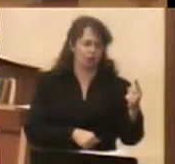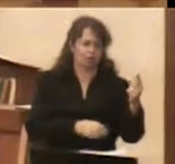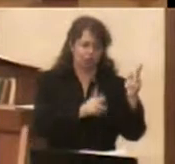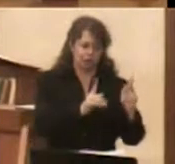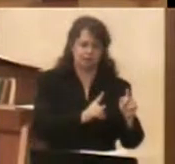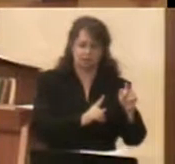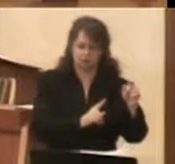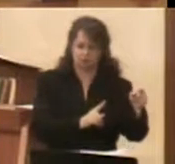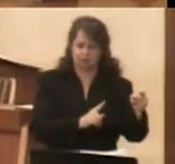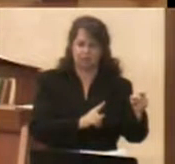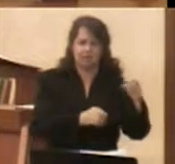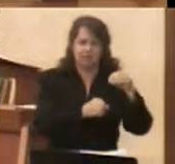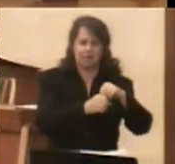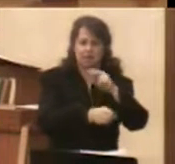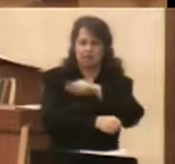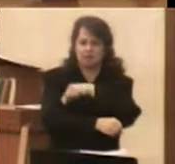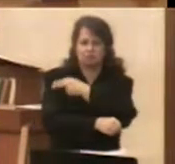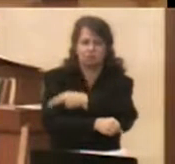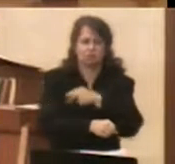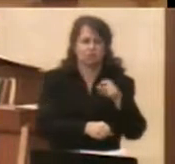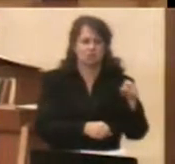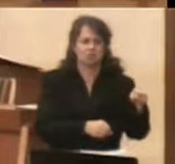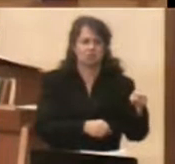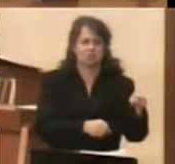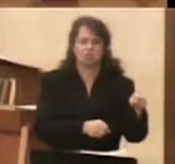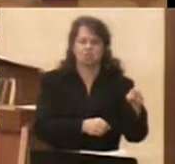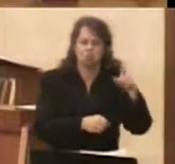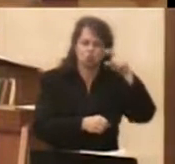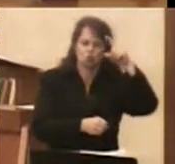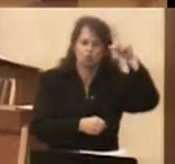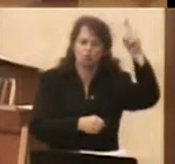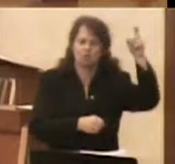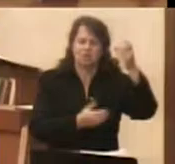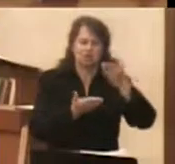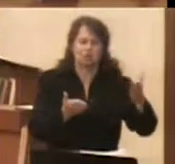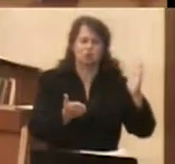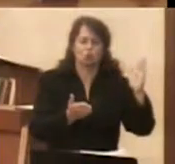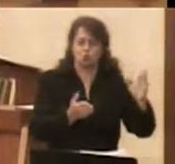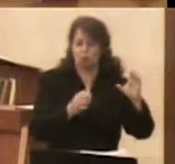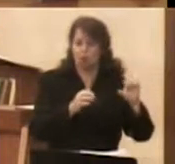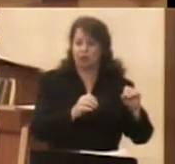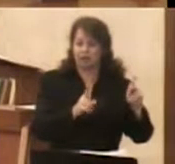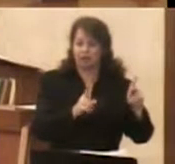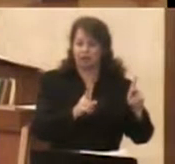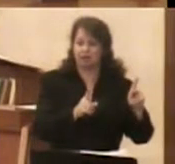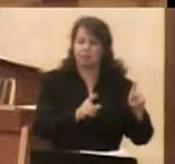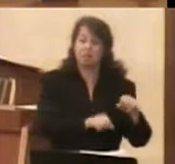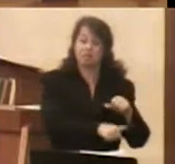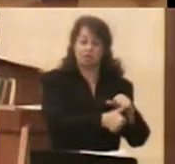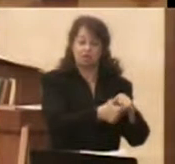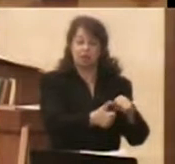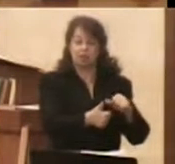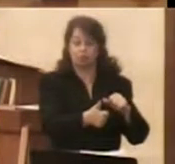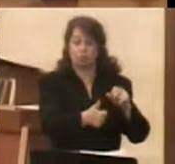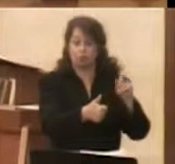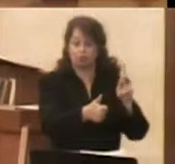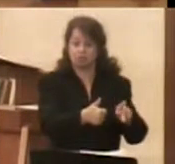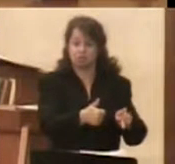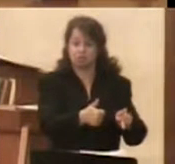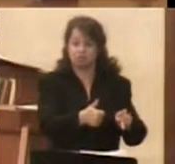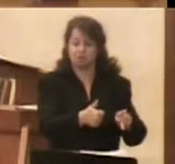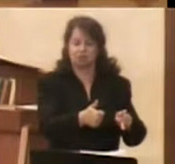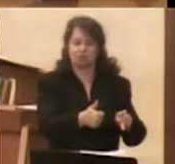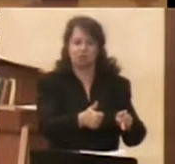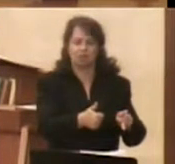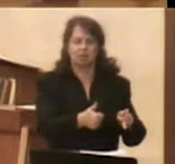of a vision that helped her be assured that things would be okay. And another had a dream of searching